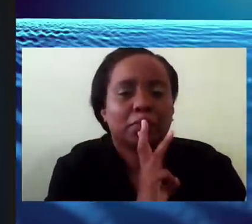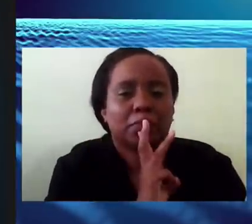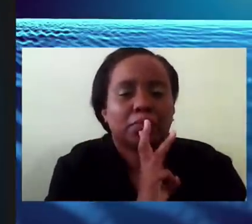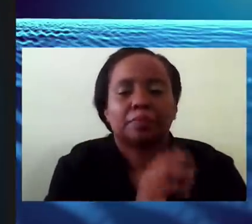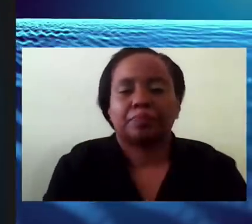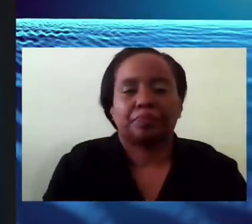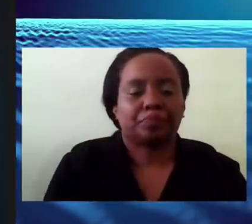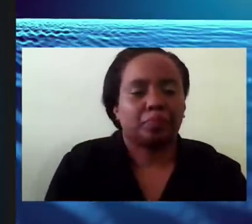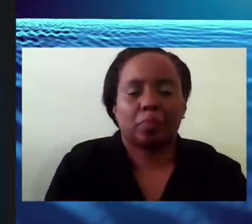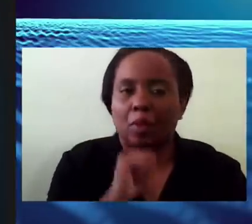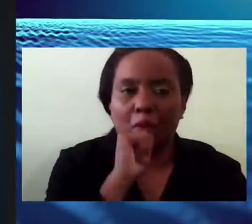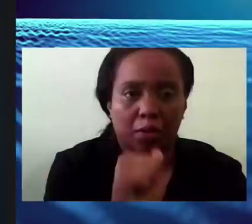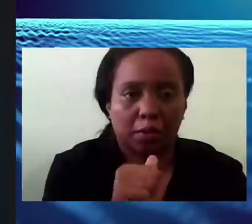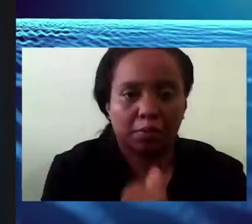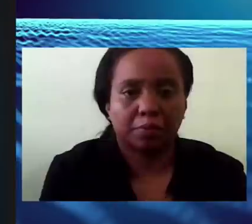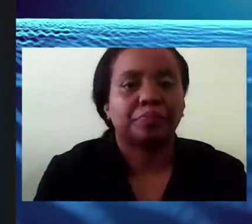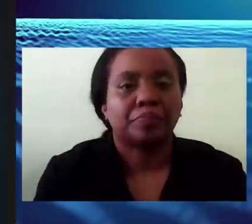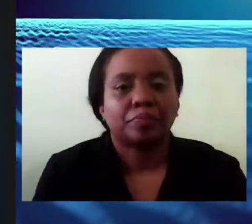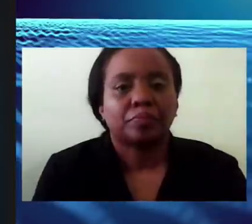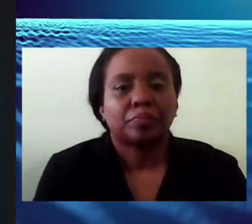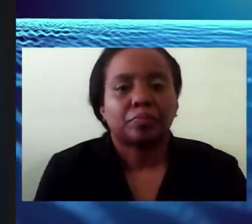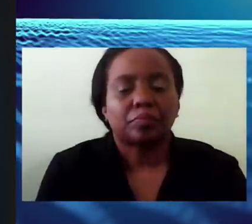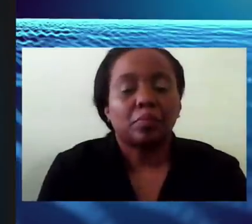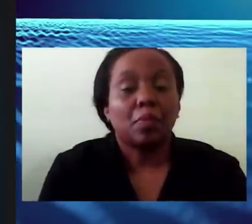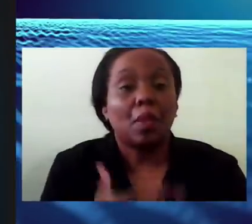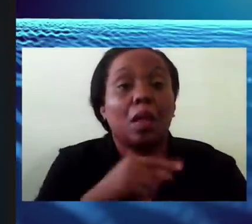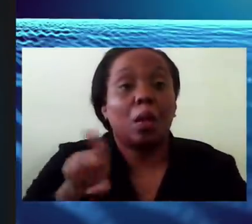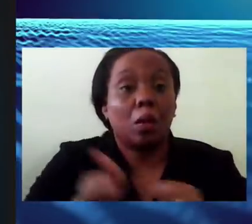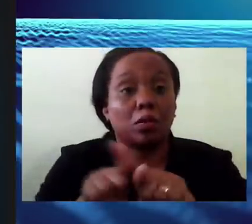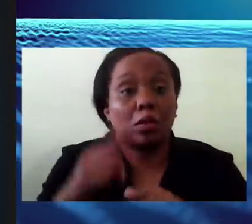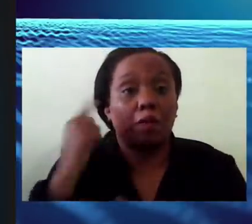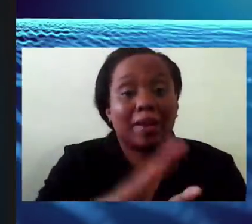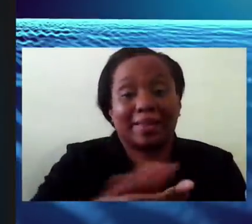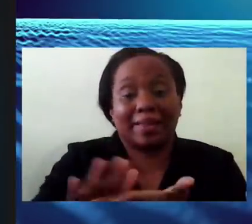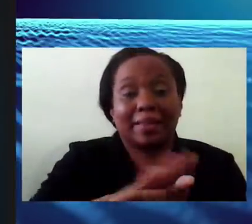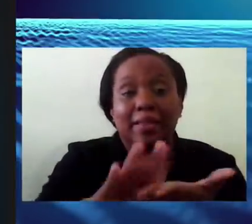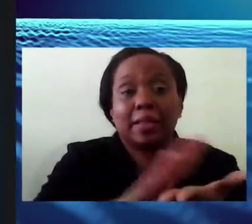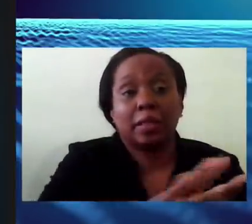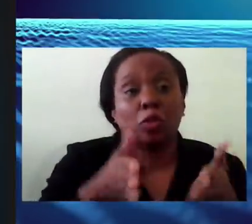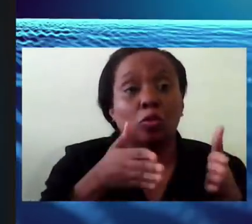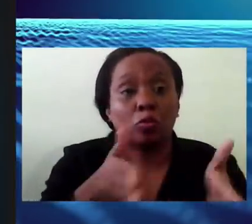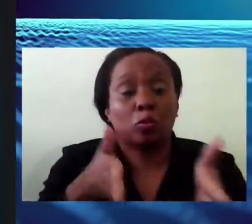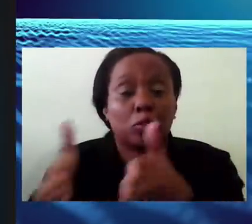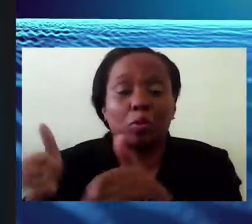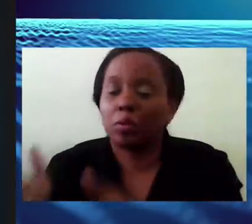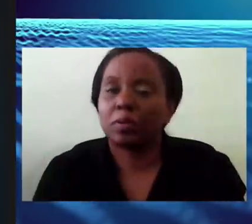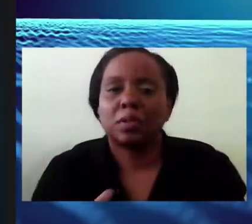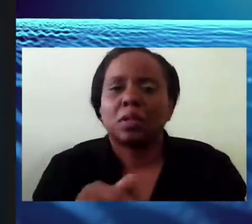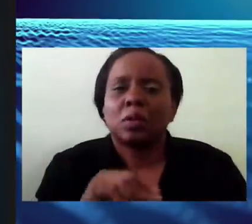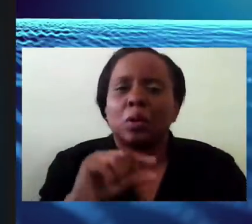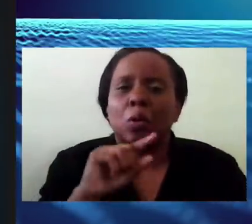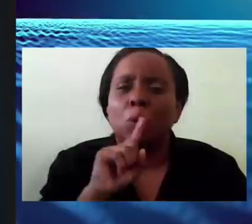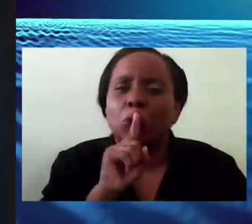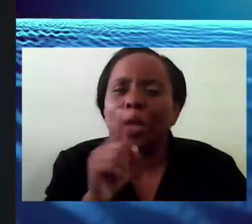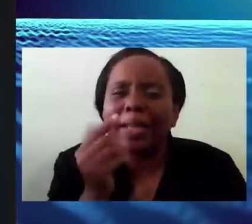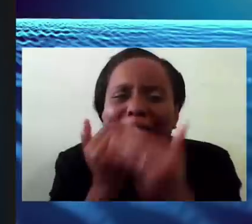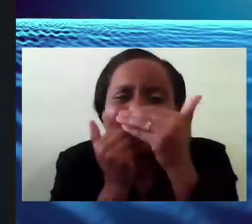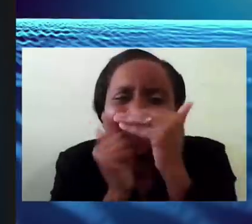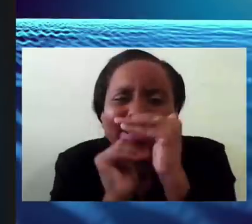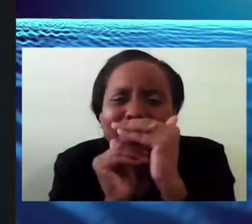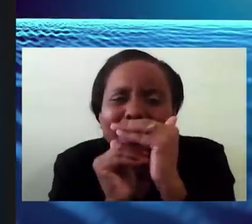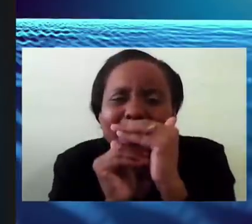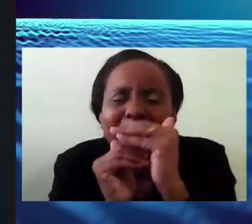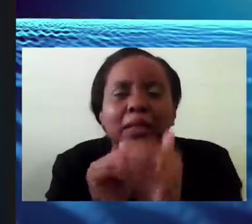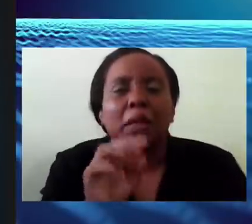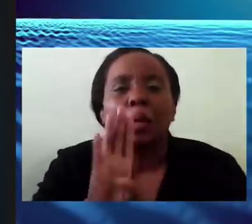is actually being used on the roads. So we are employing all of the resources in a sensible and sustainable